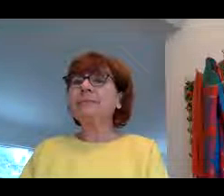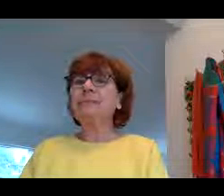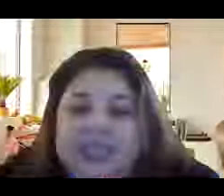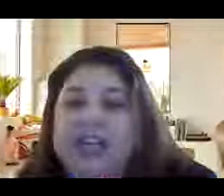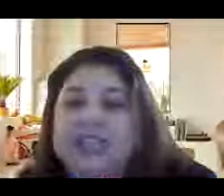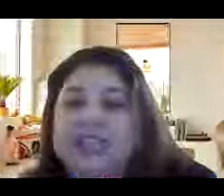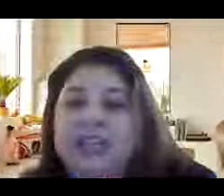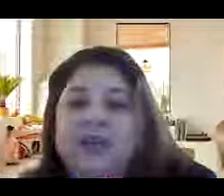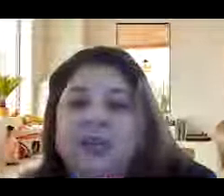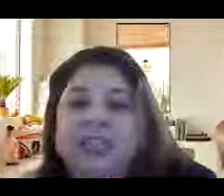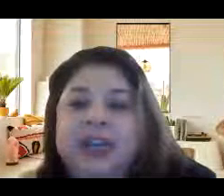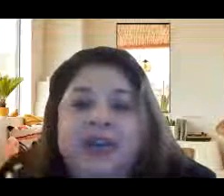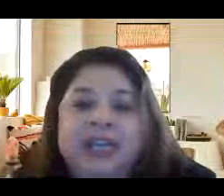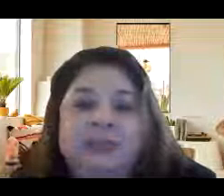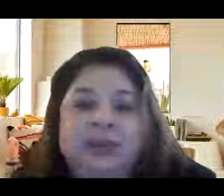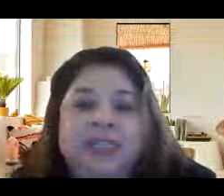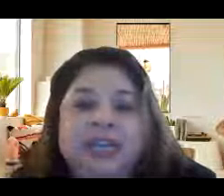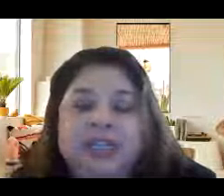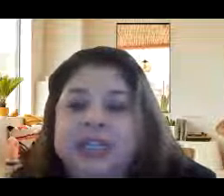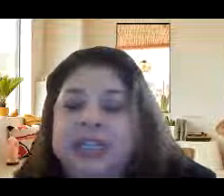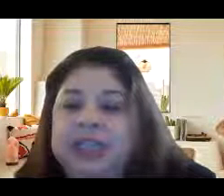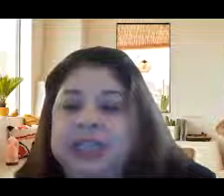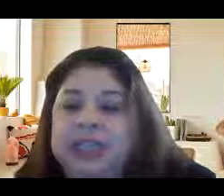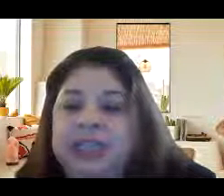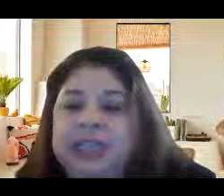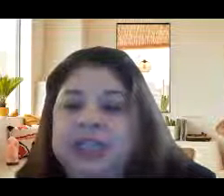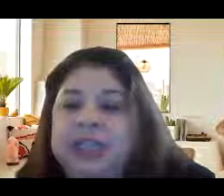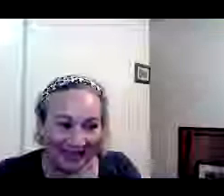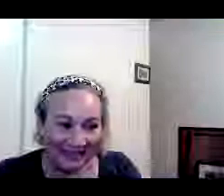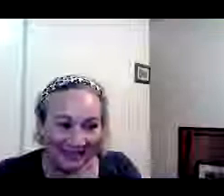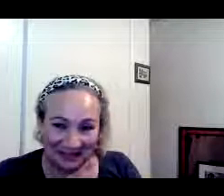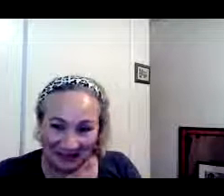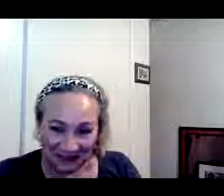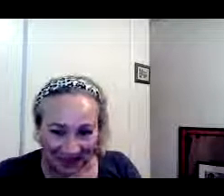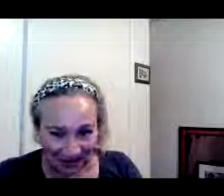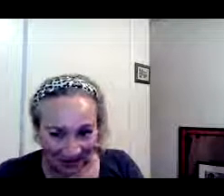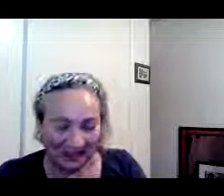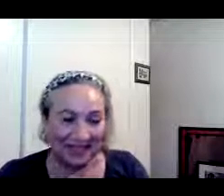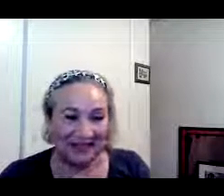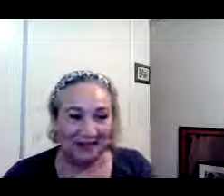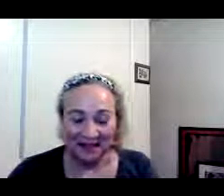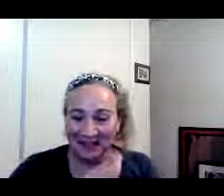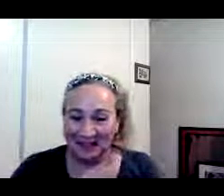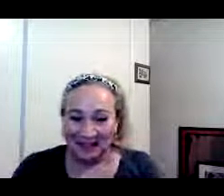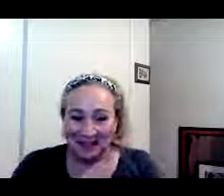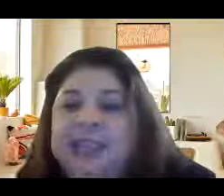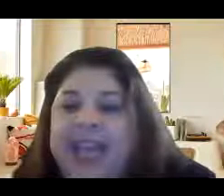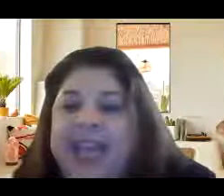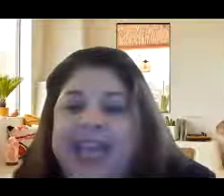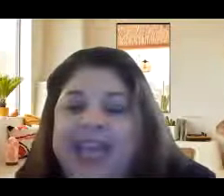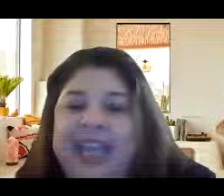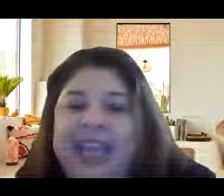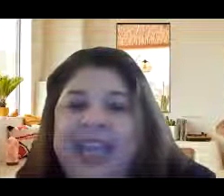And do we have our next retiree presenter? Yes, that would be me.